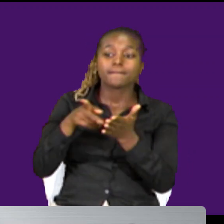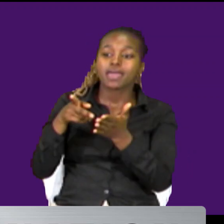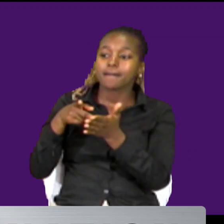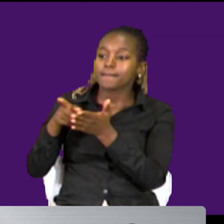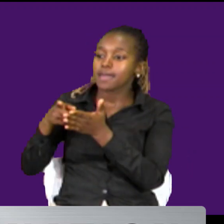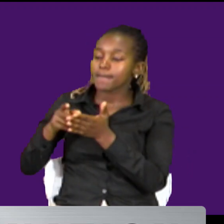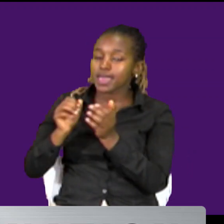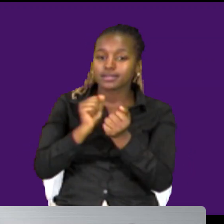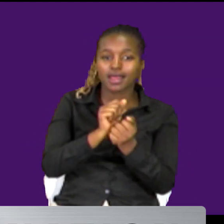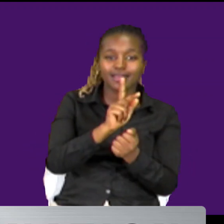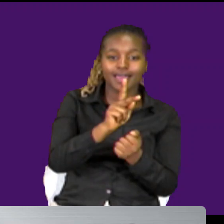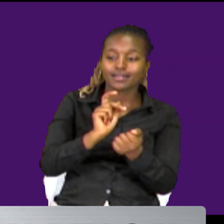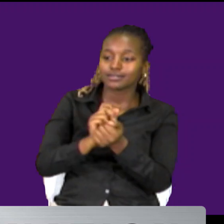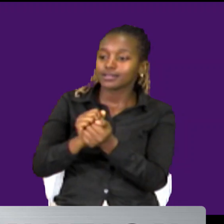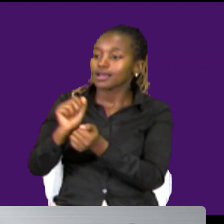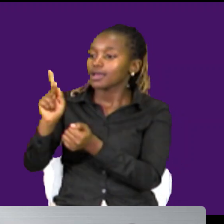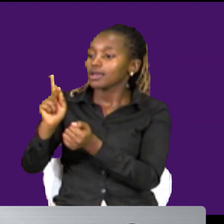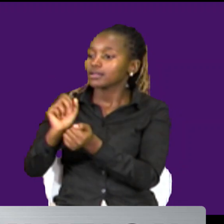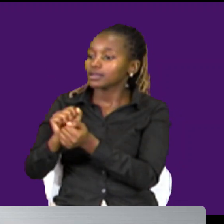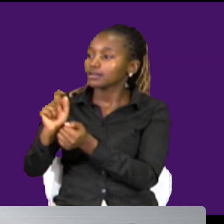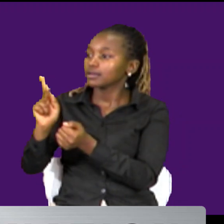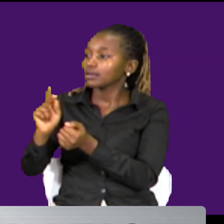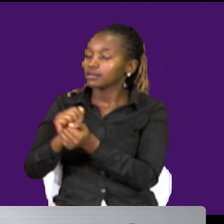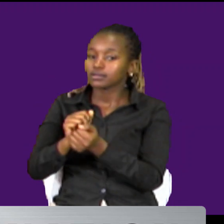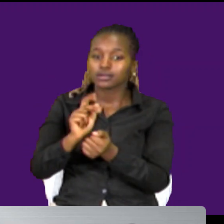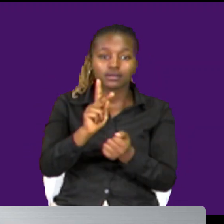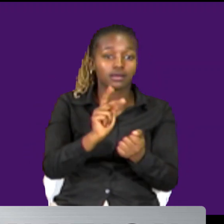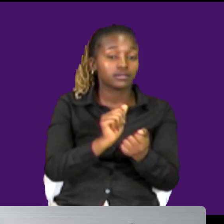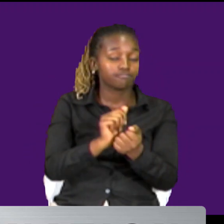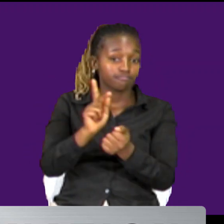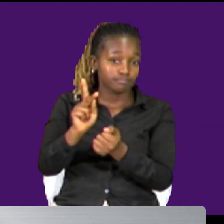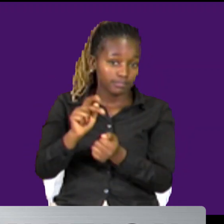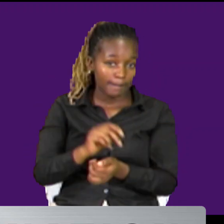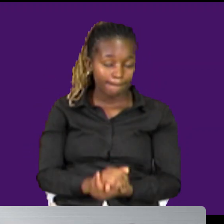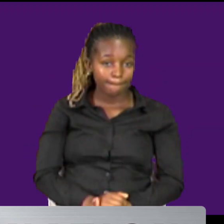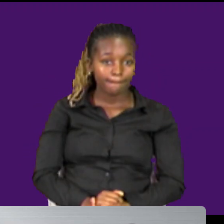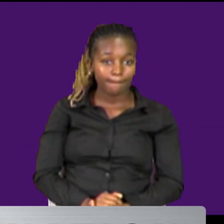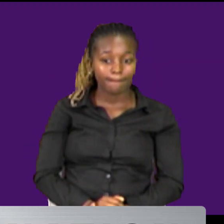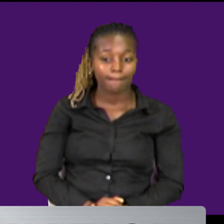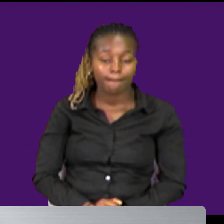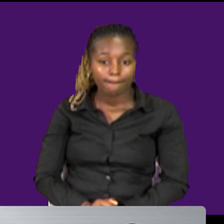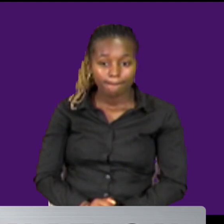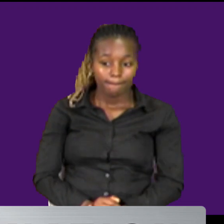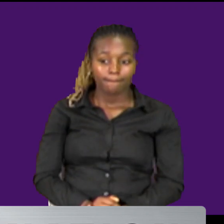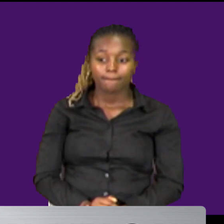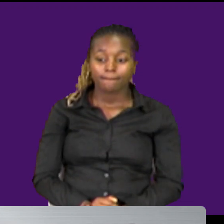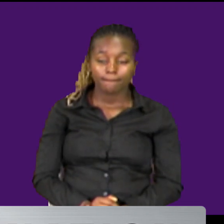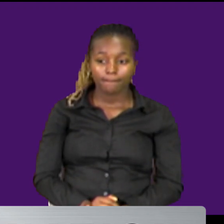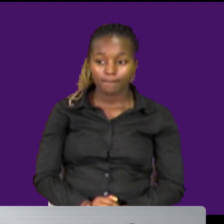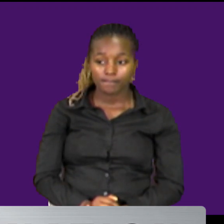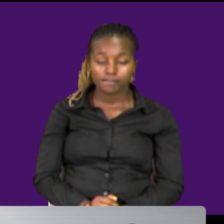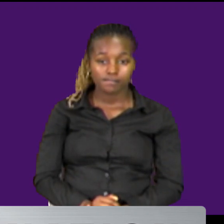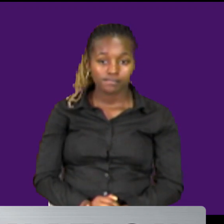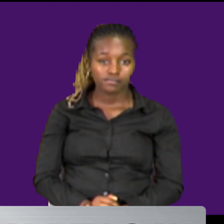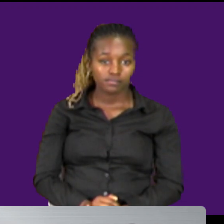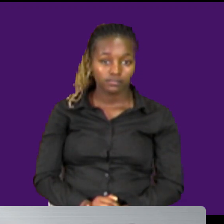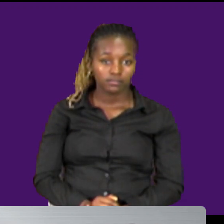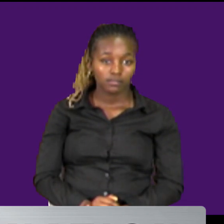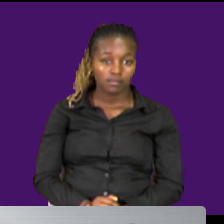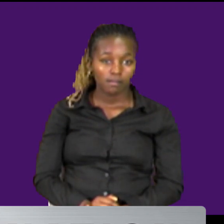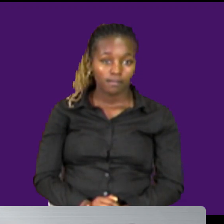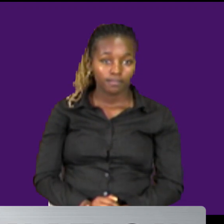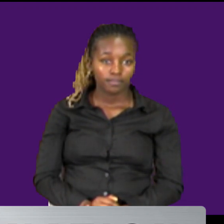10,000 each to move around. Are you serious? Yes, with the president. And yes, they were paid. But confirm how